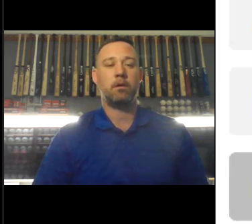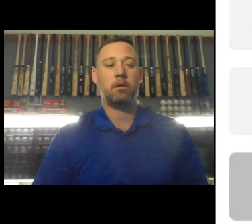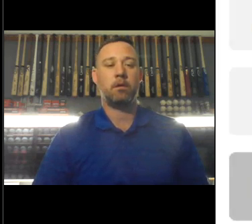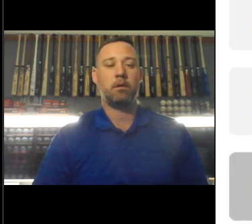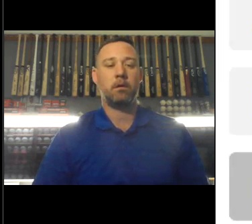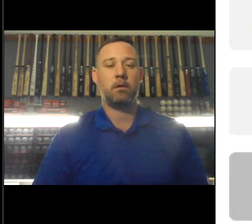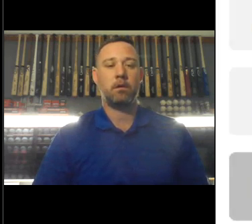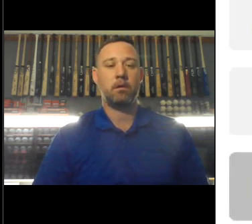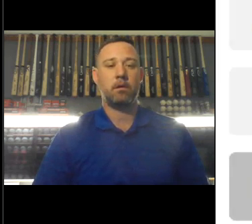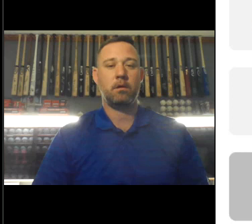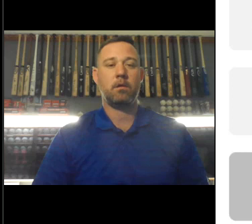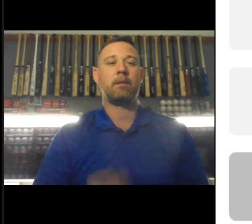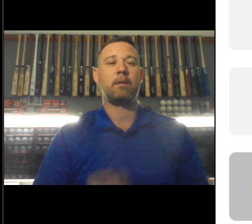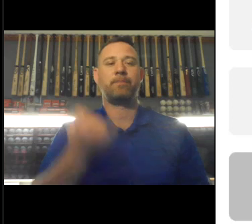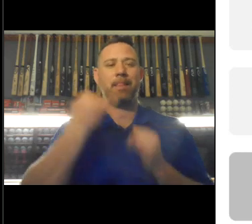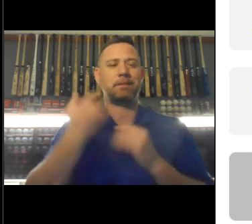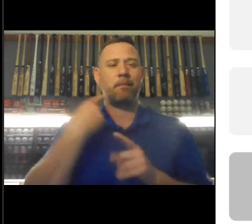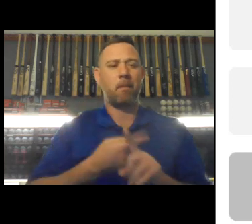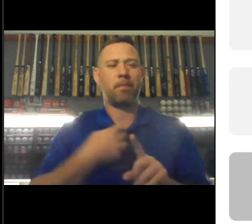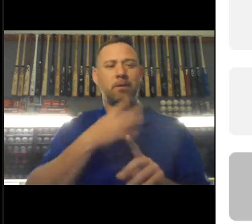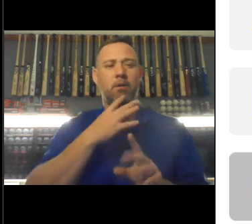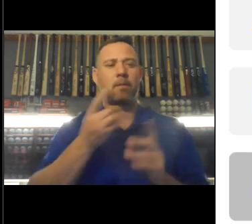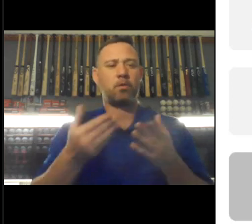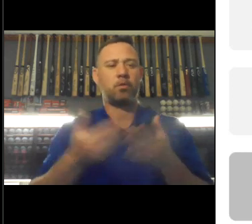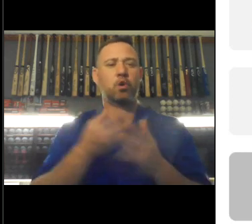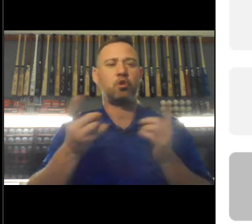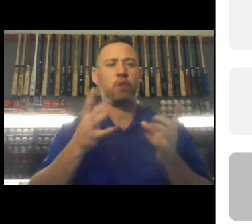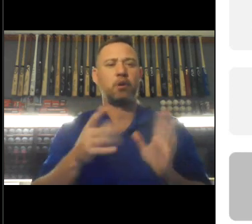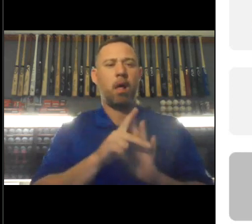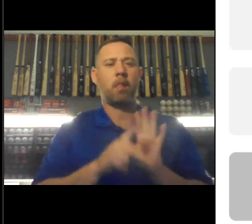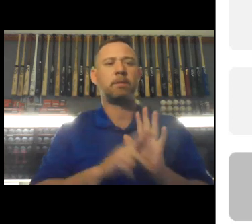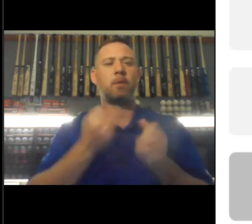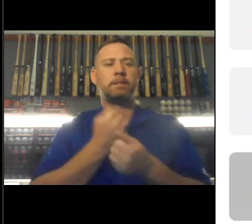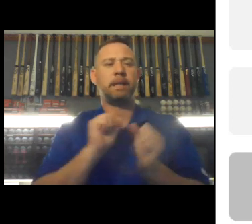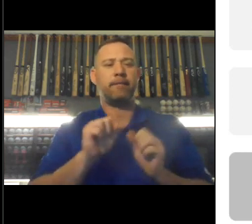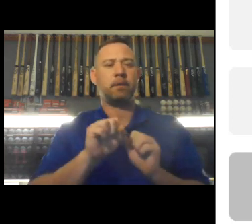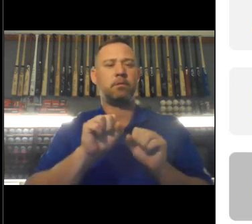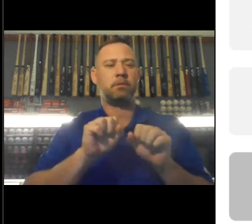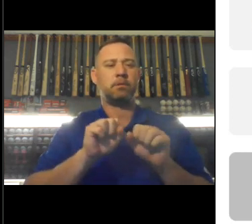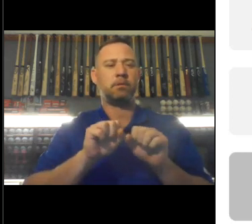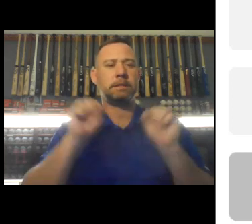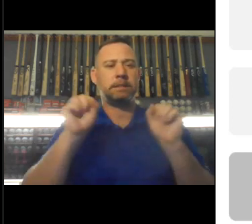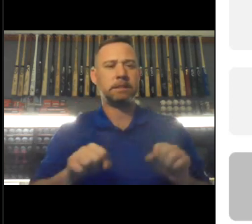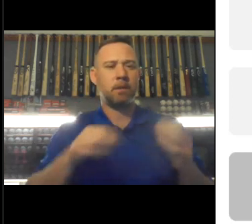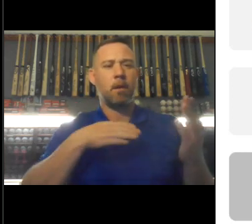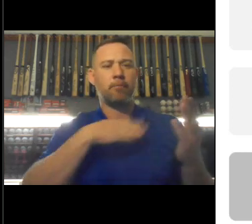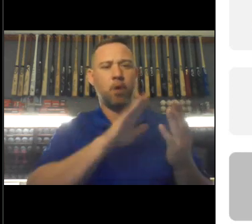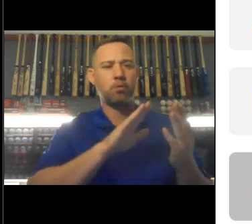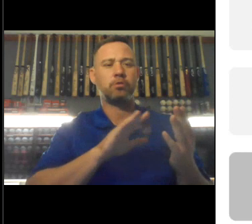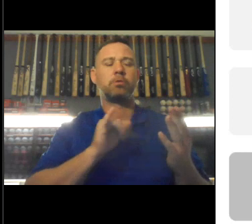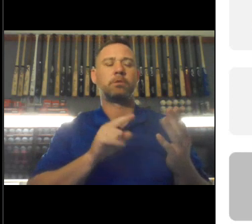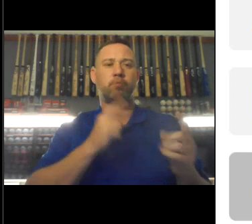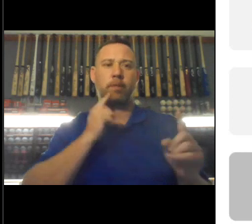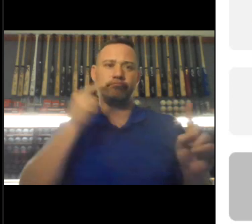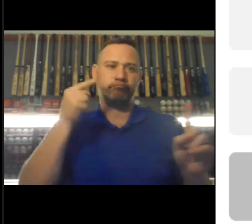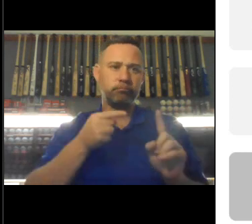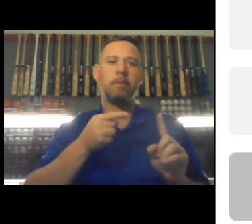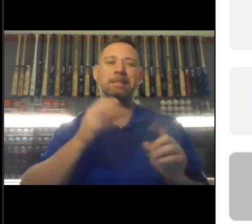I spoke about our new director's policy on the safe systems approach, which really commits us to a bold vision of 0 deaths